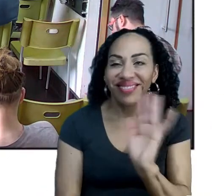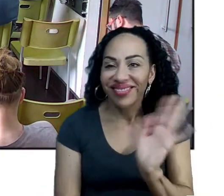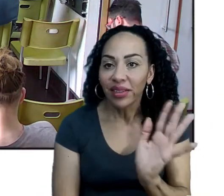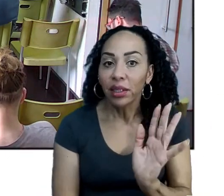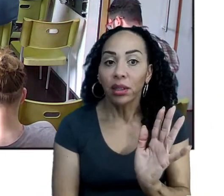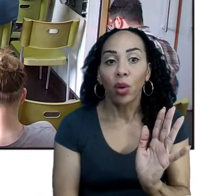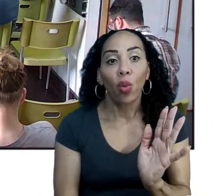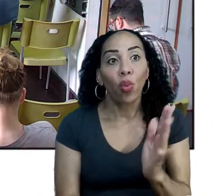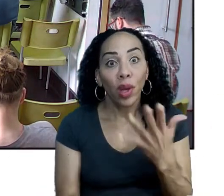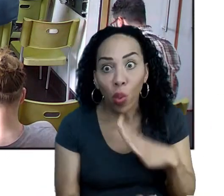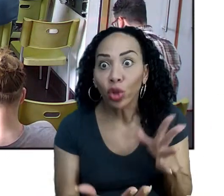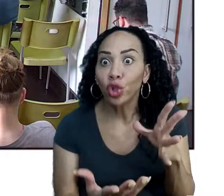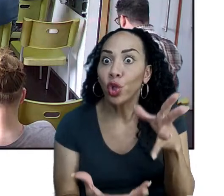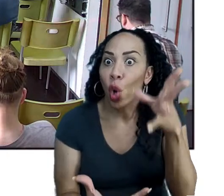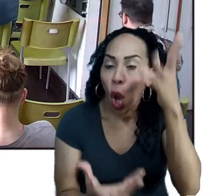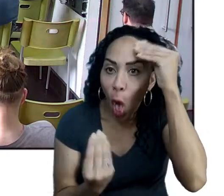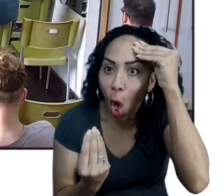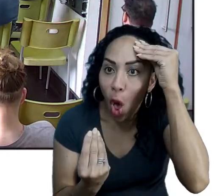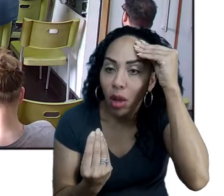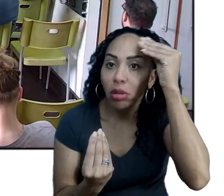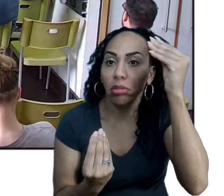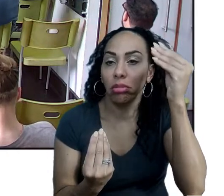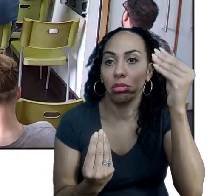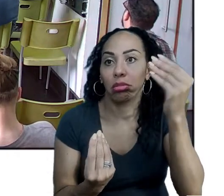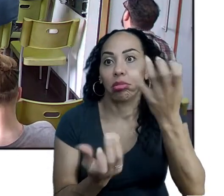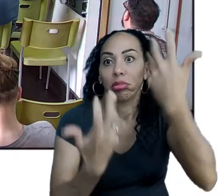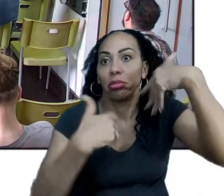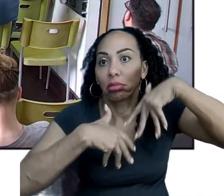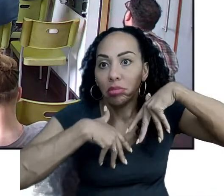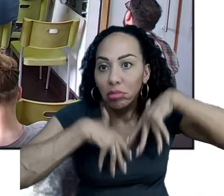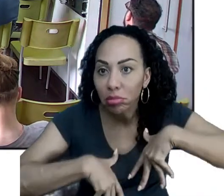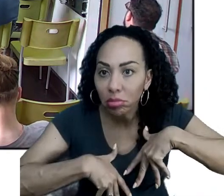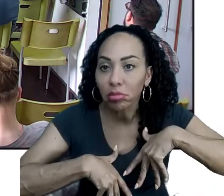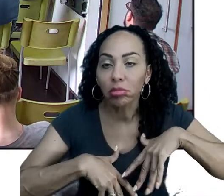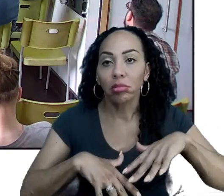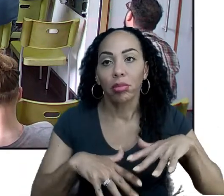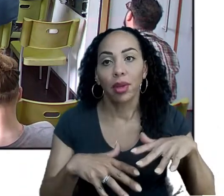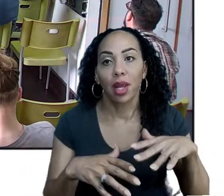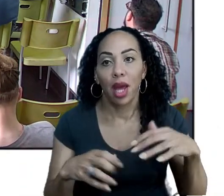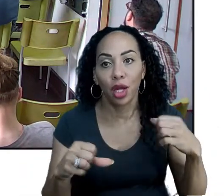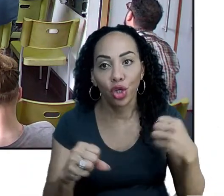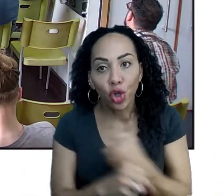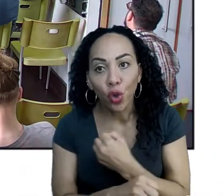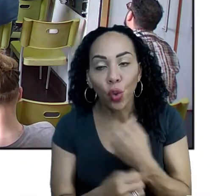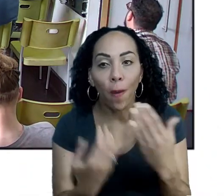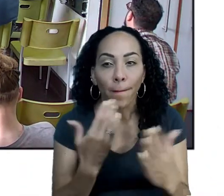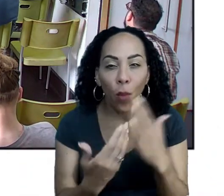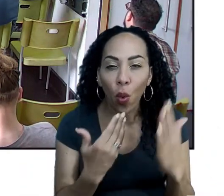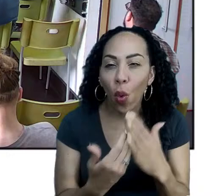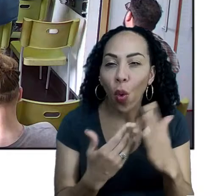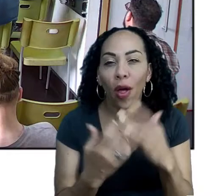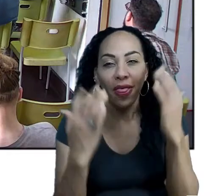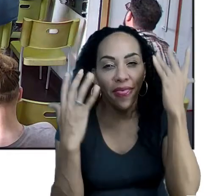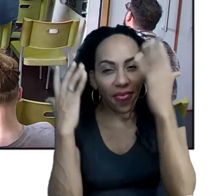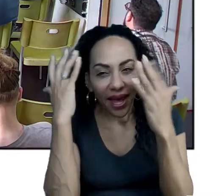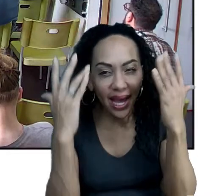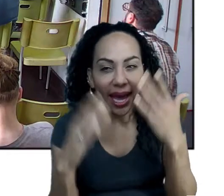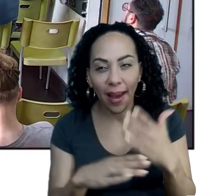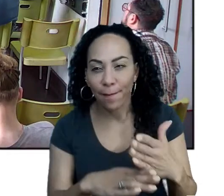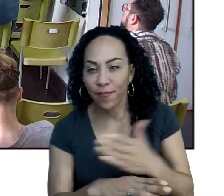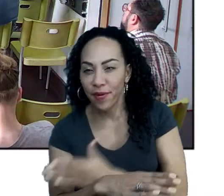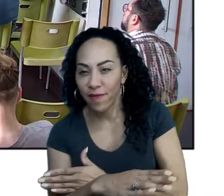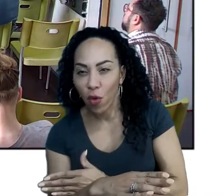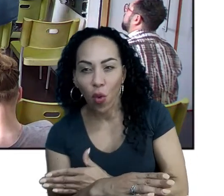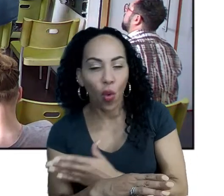not just be in the room with these groups, but also kind of do a lot more thinking leading up to those do a lot more